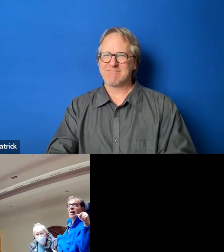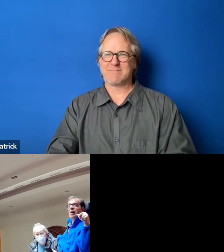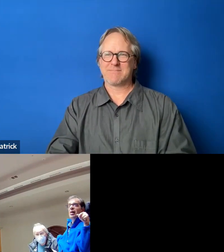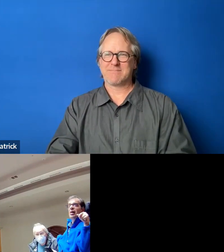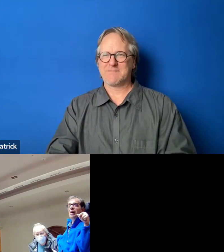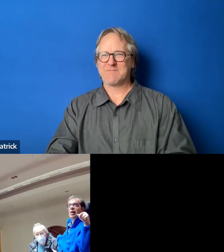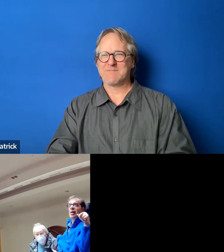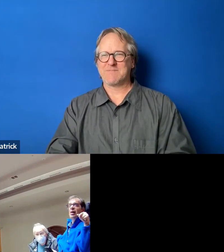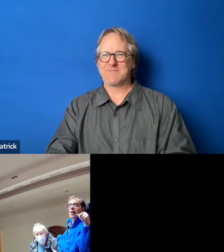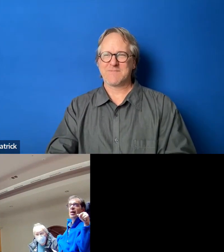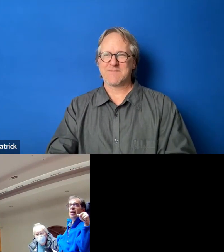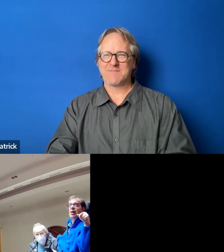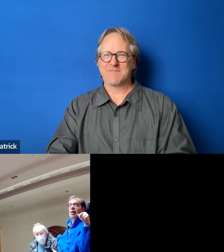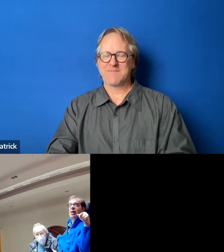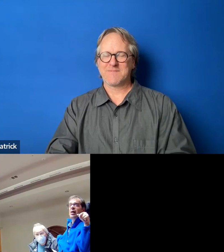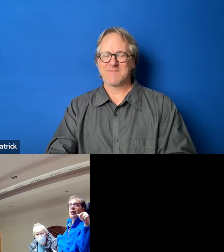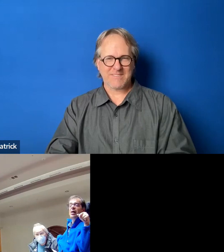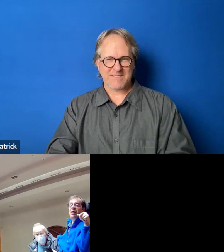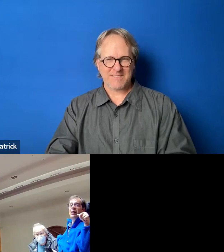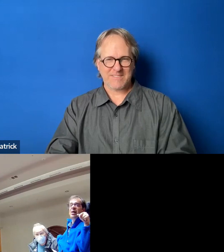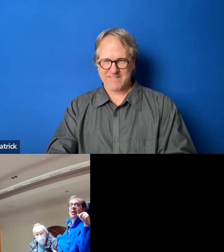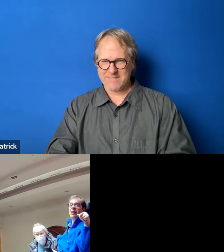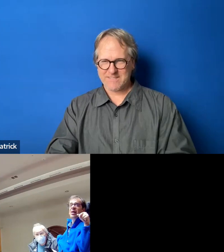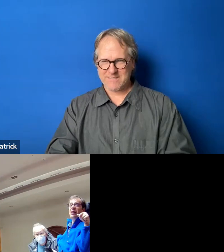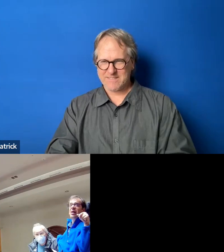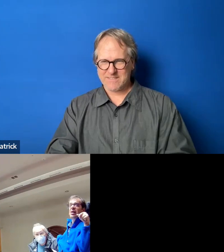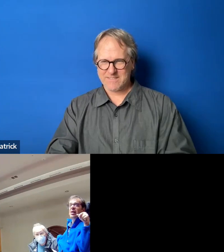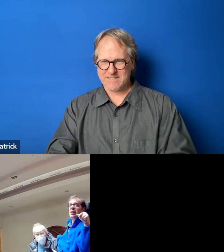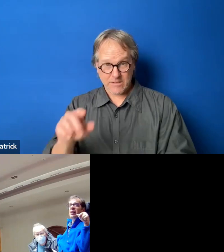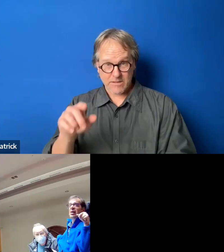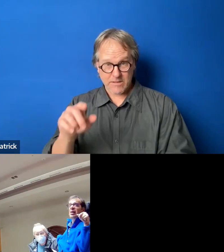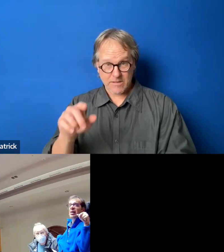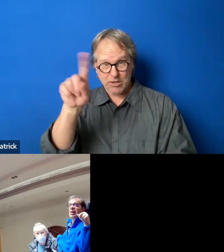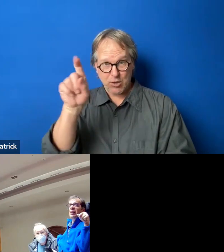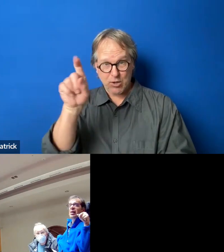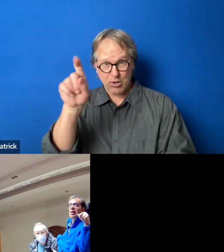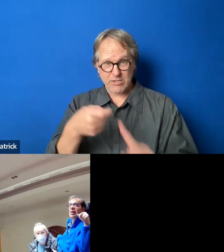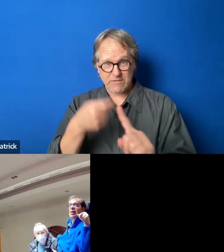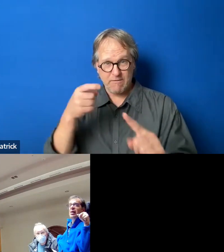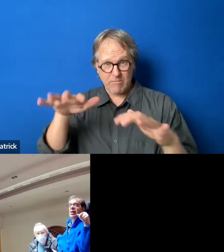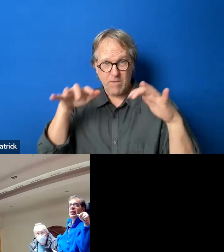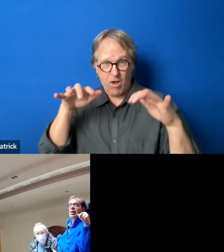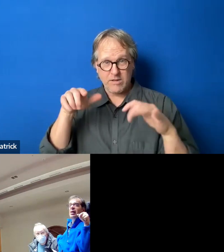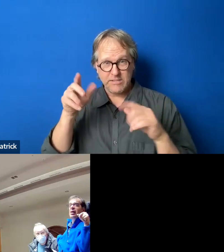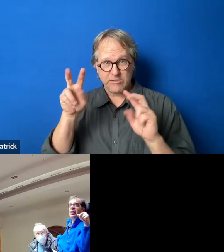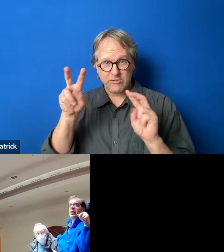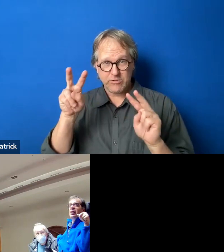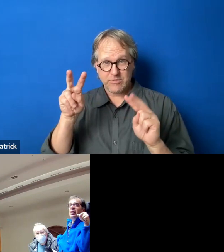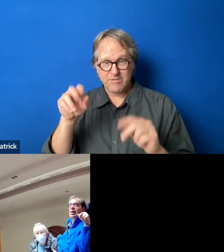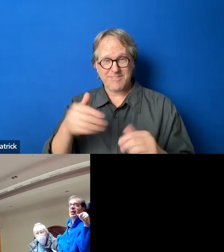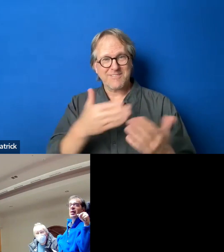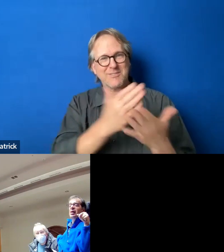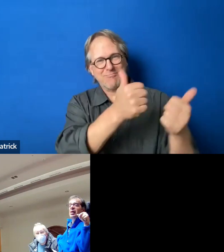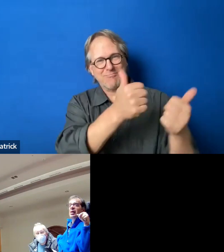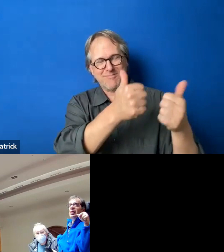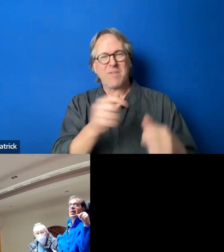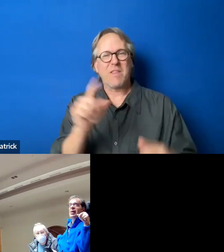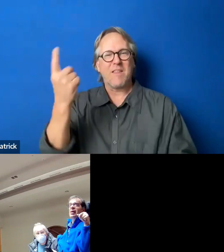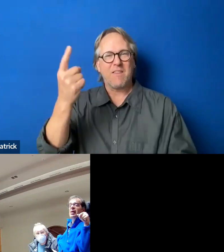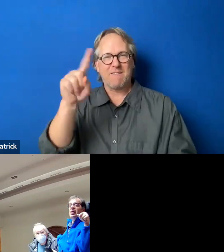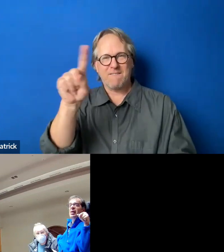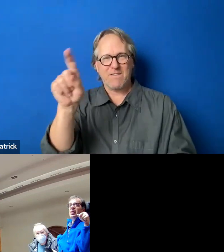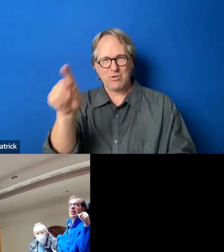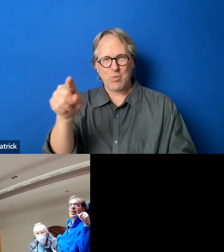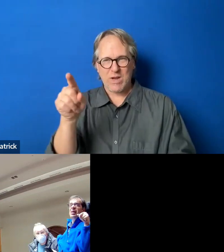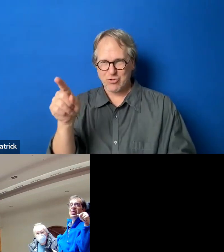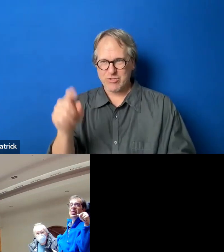audience. Pat, can we get to the three questions now from the audience? All right. The first one